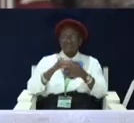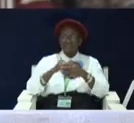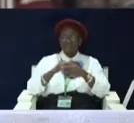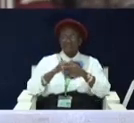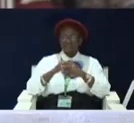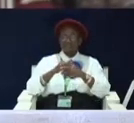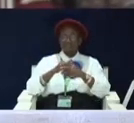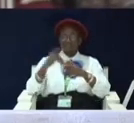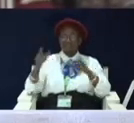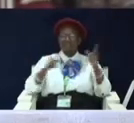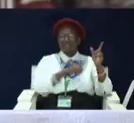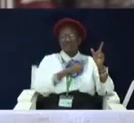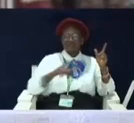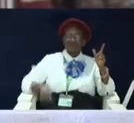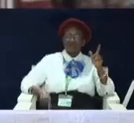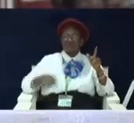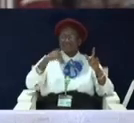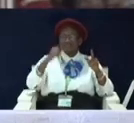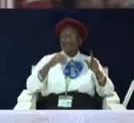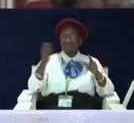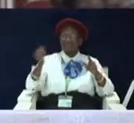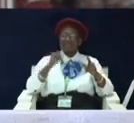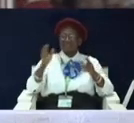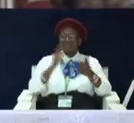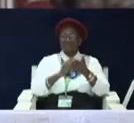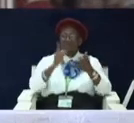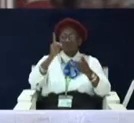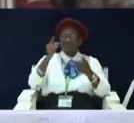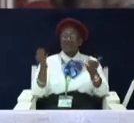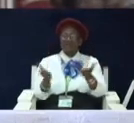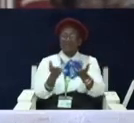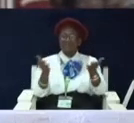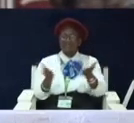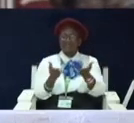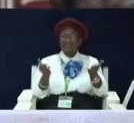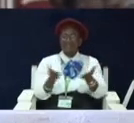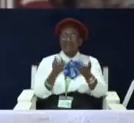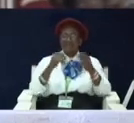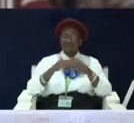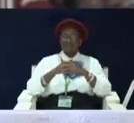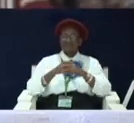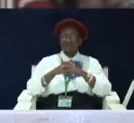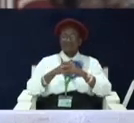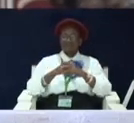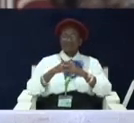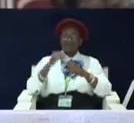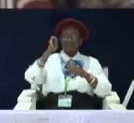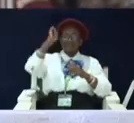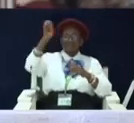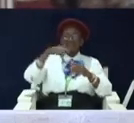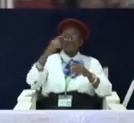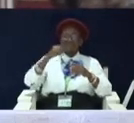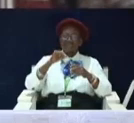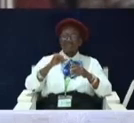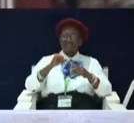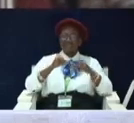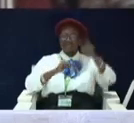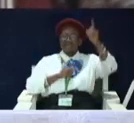The Lord says there's someone here. Olorun so pe enikan be ni He said, I will